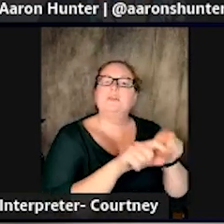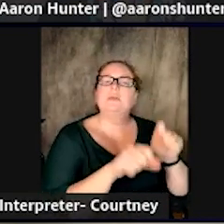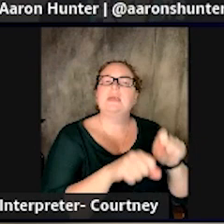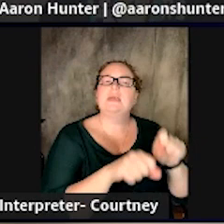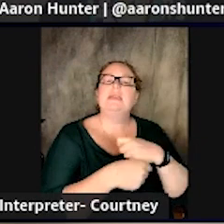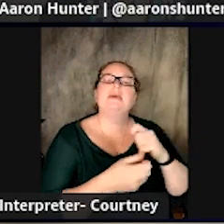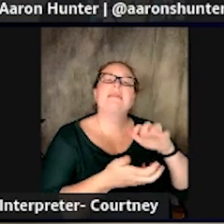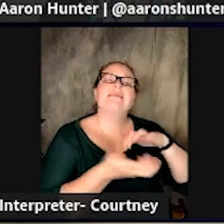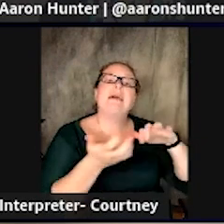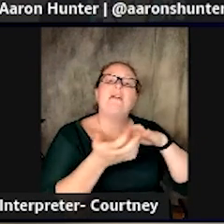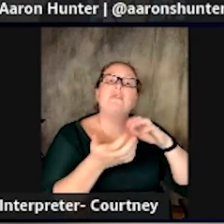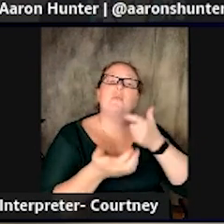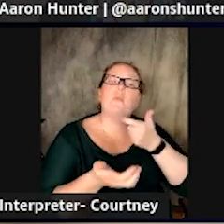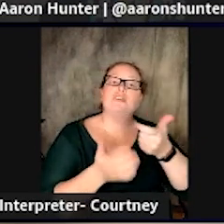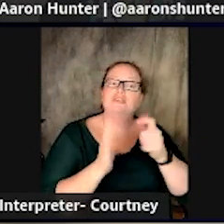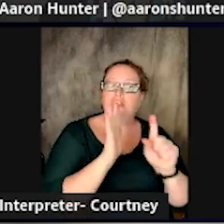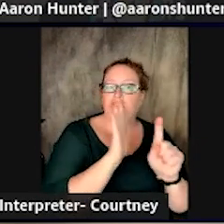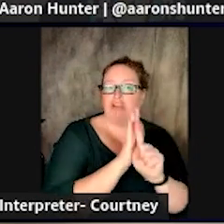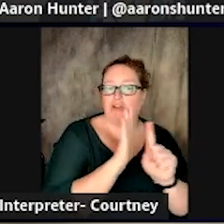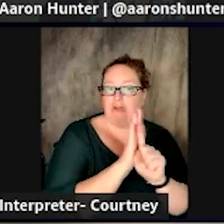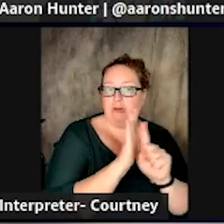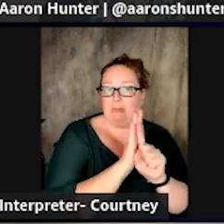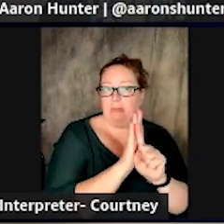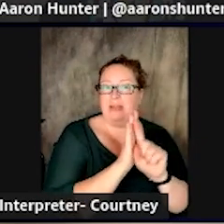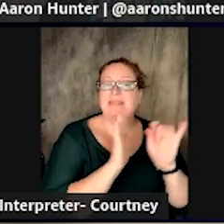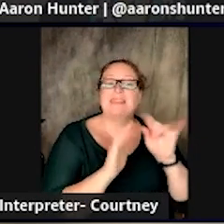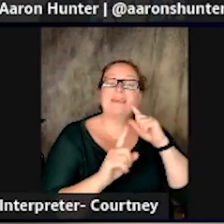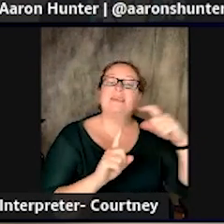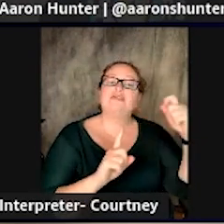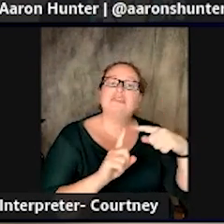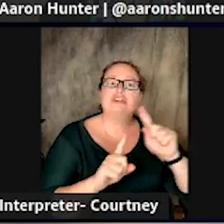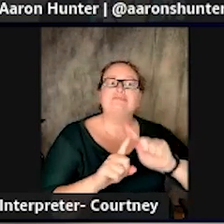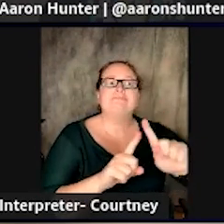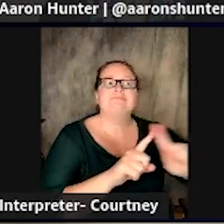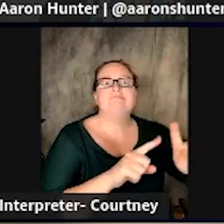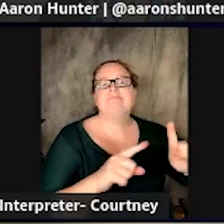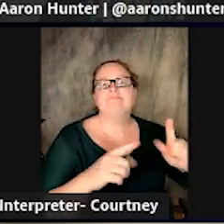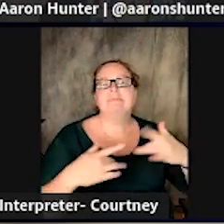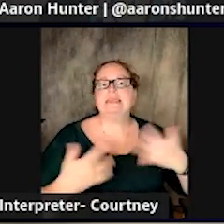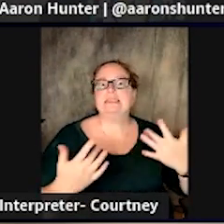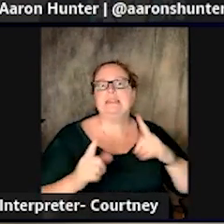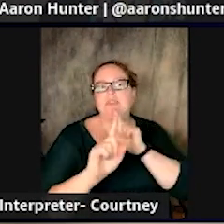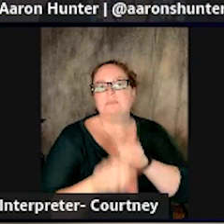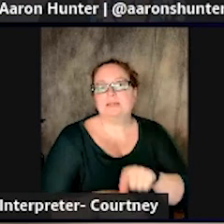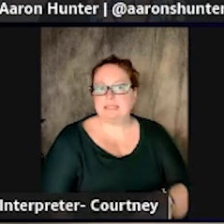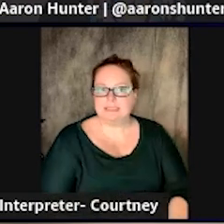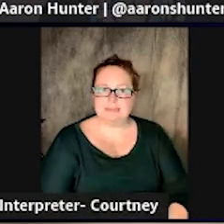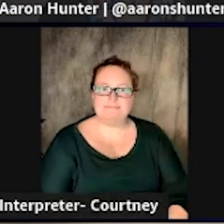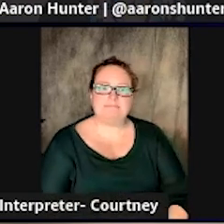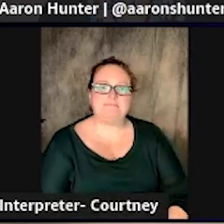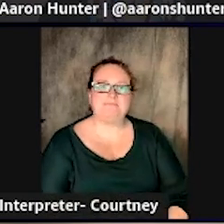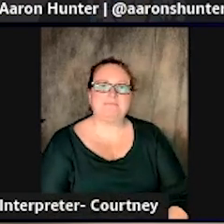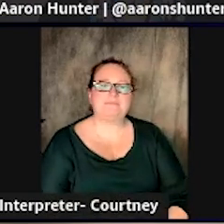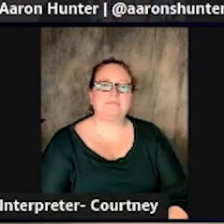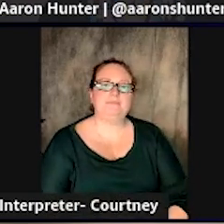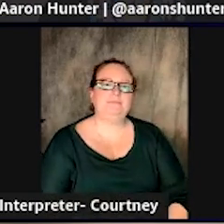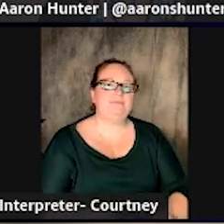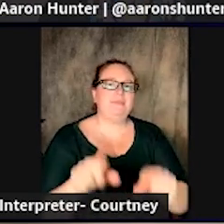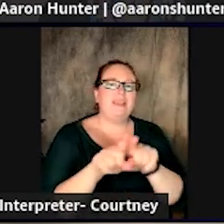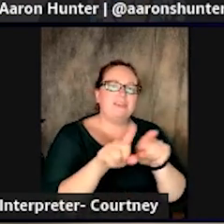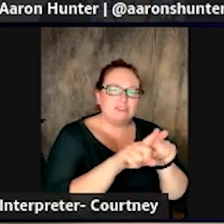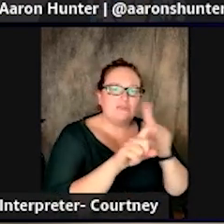alarm for those, which can also then be used to trigger various incident responses. And then also to grab some more